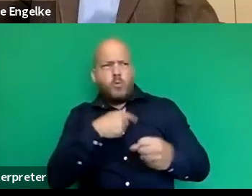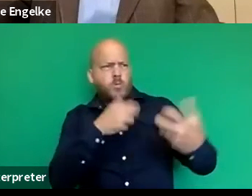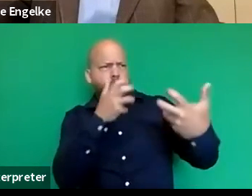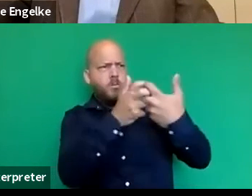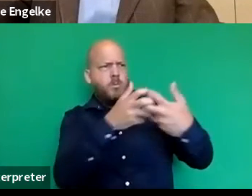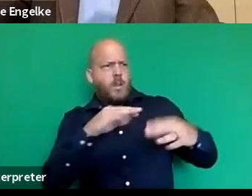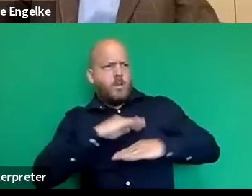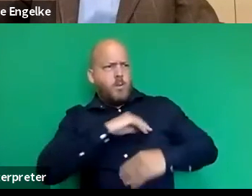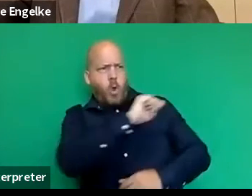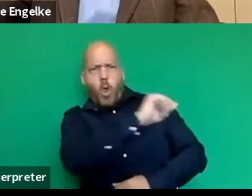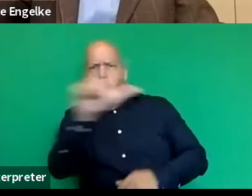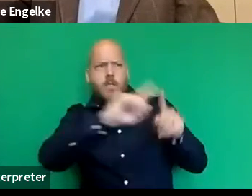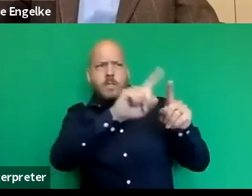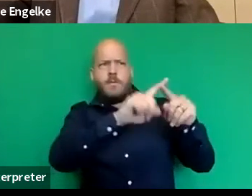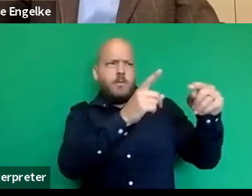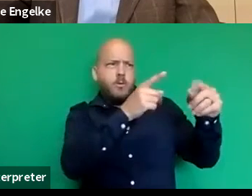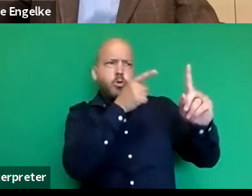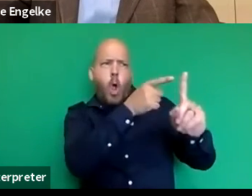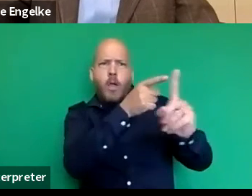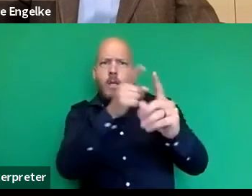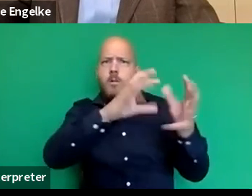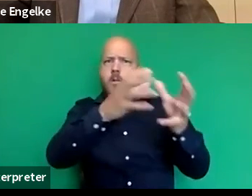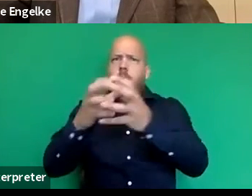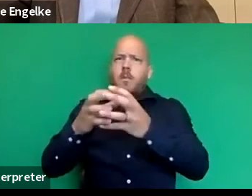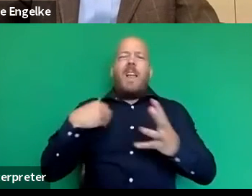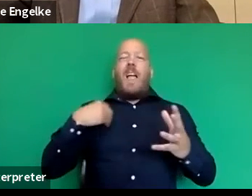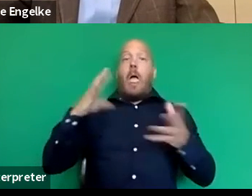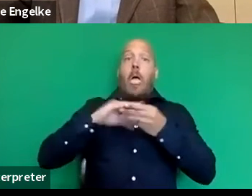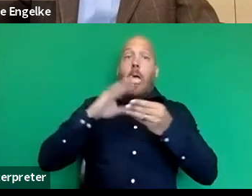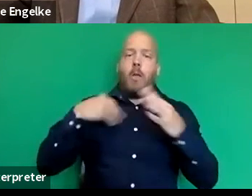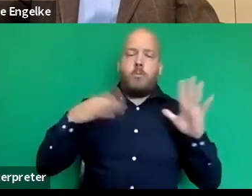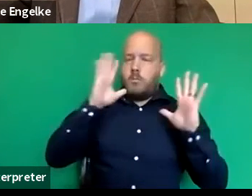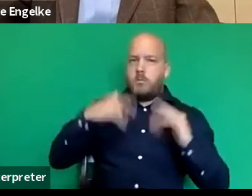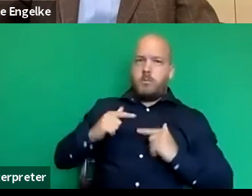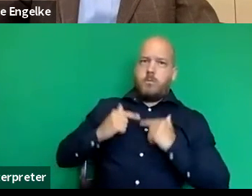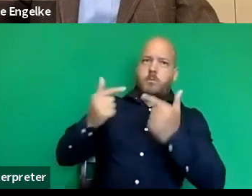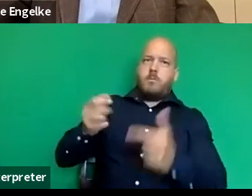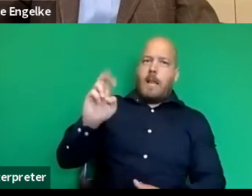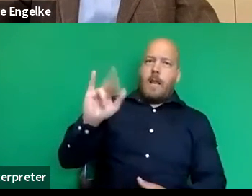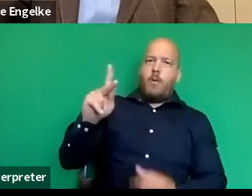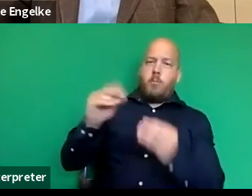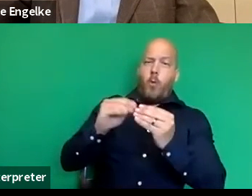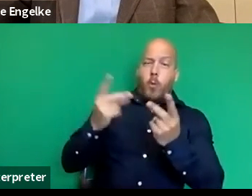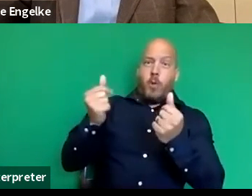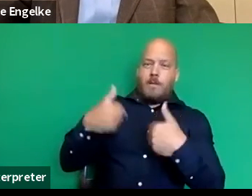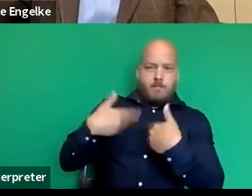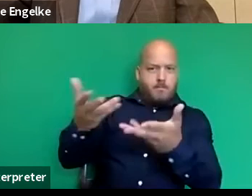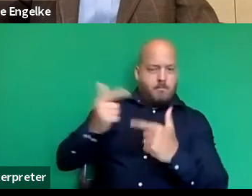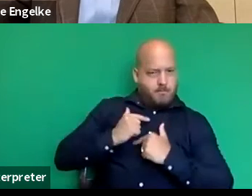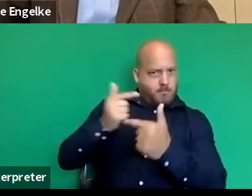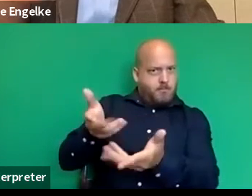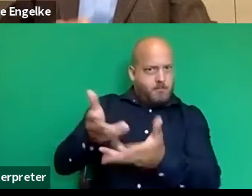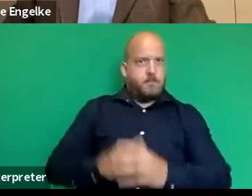I know we're running out of time, so I'll kick it over to Eric quickly. Linda, let me kick it to you first. Oh,